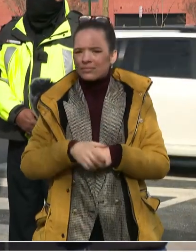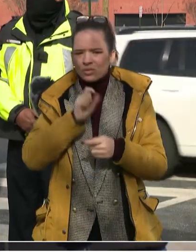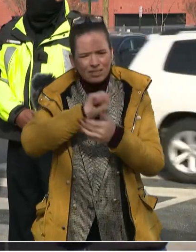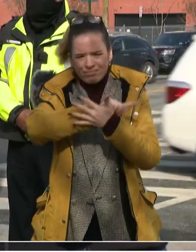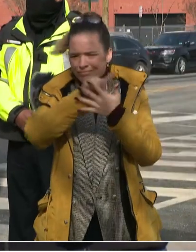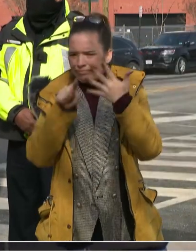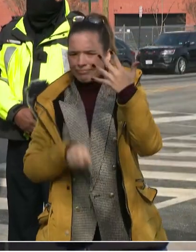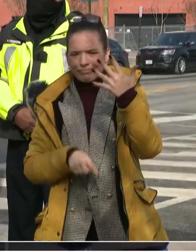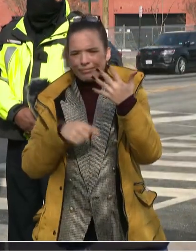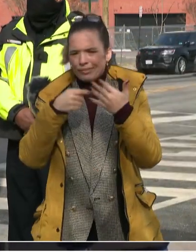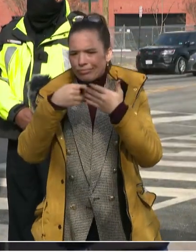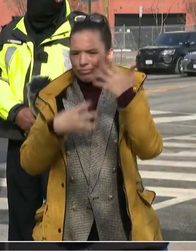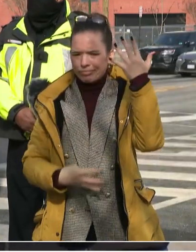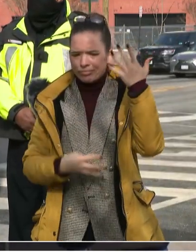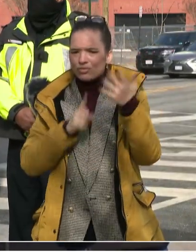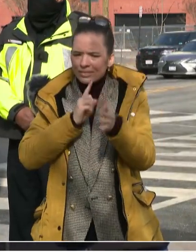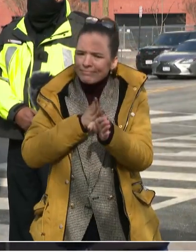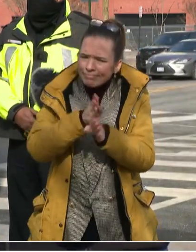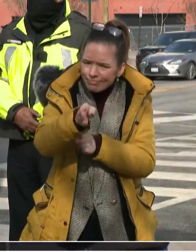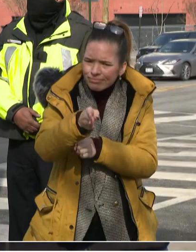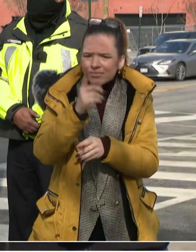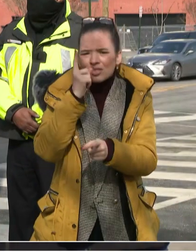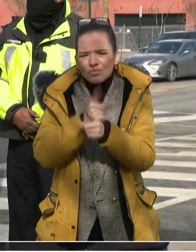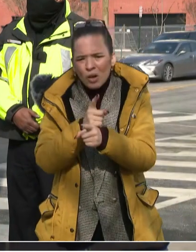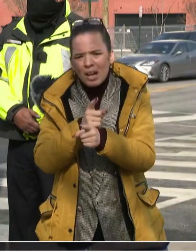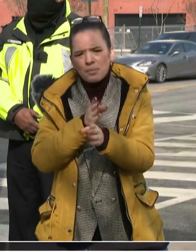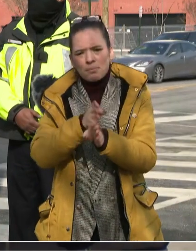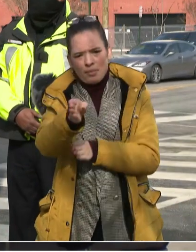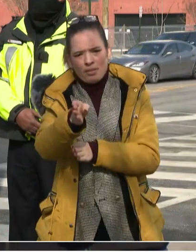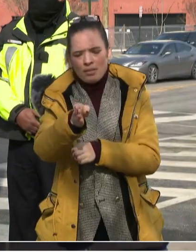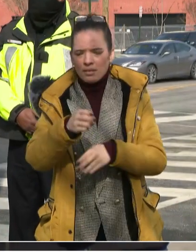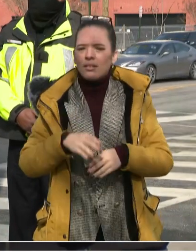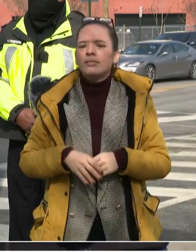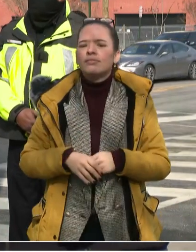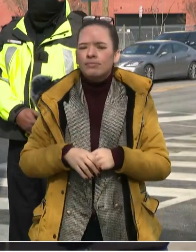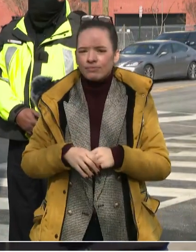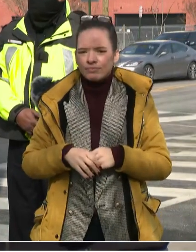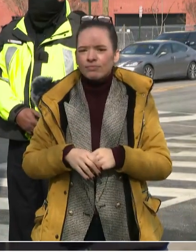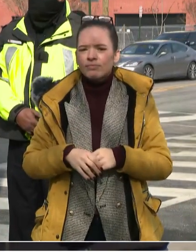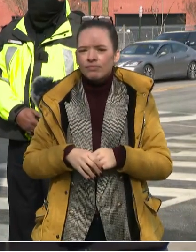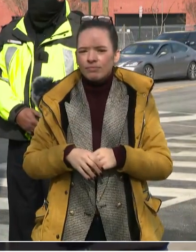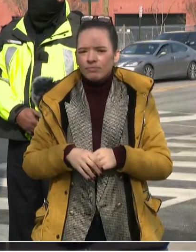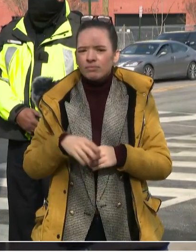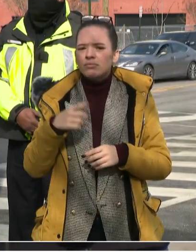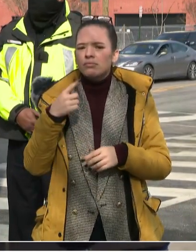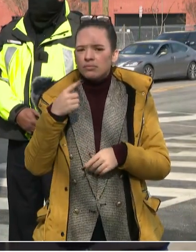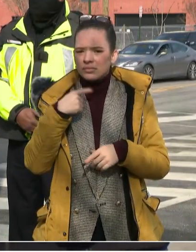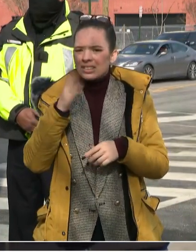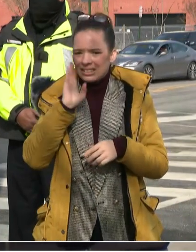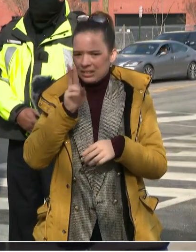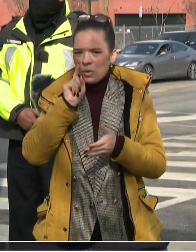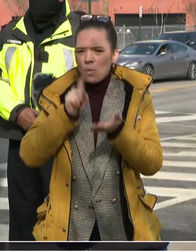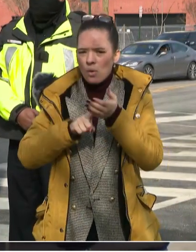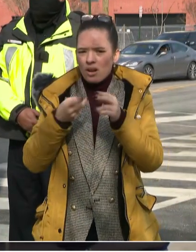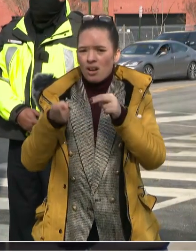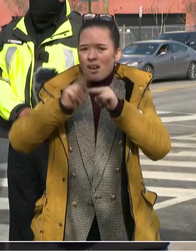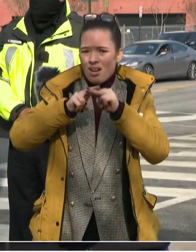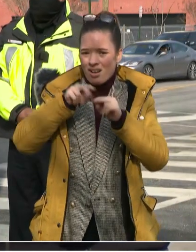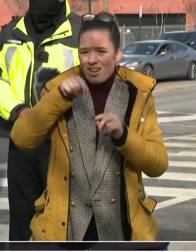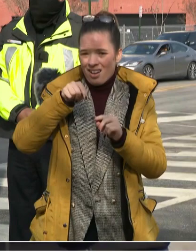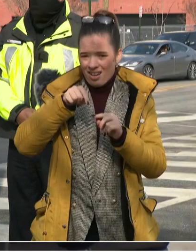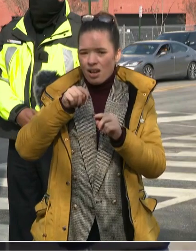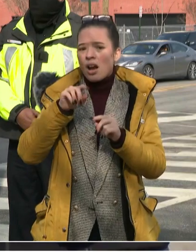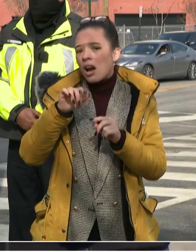they're staying on the right track. We have been successful in scaling up our DYRS programs and our human